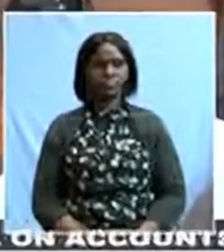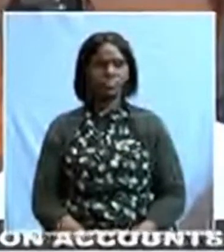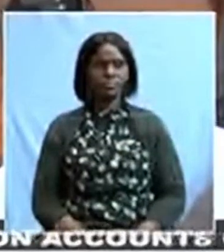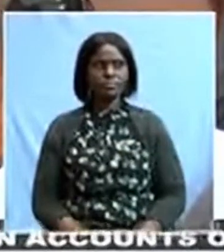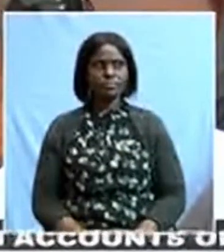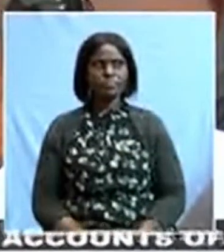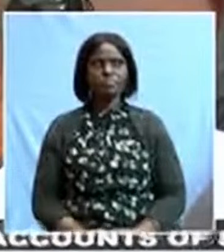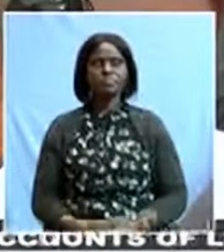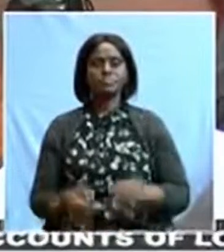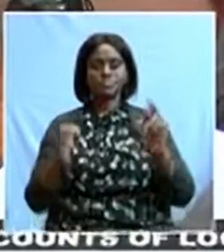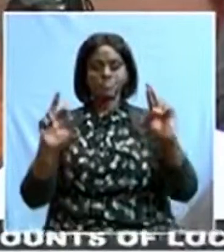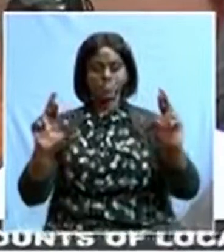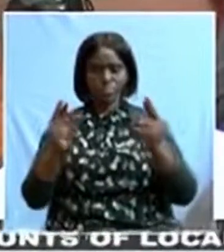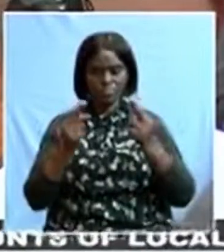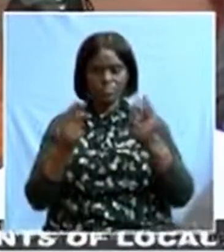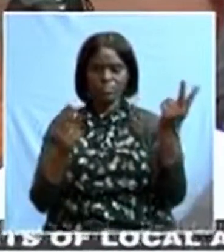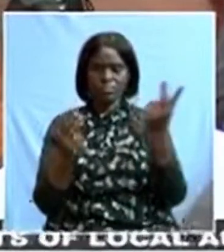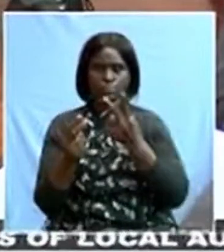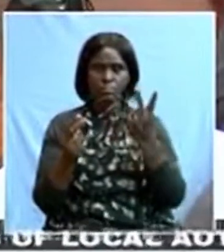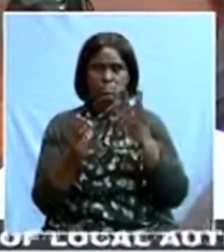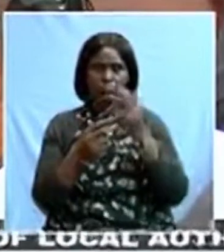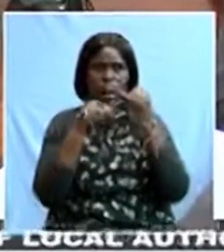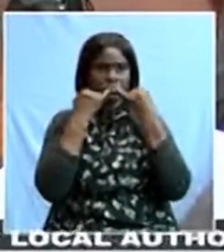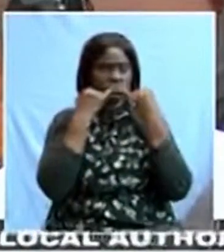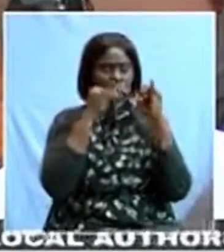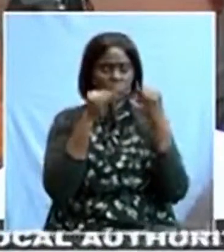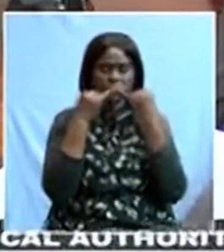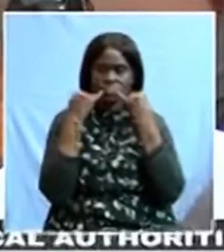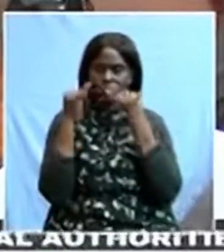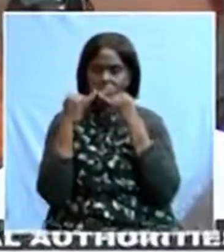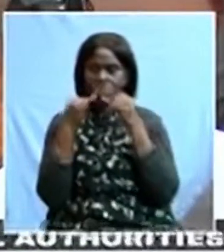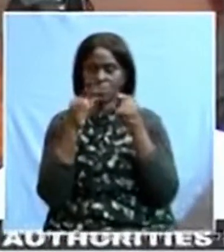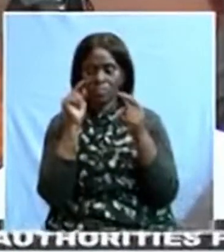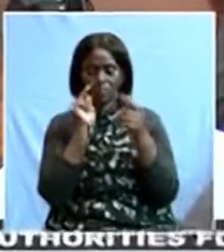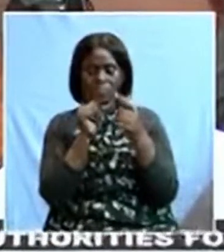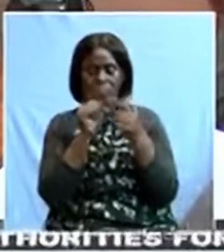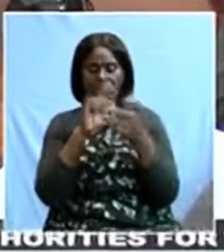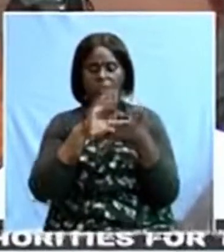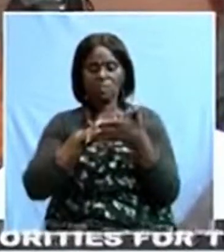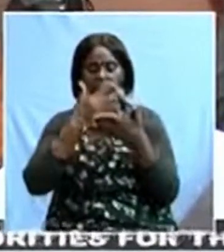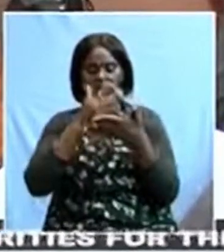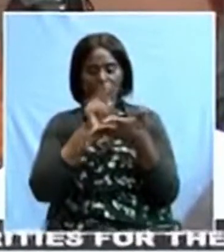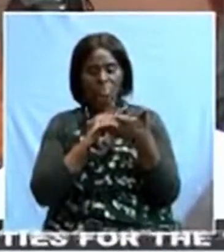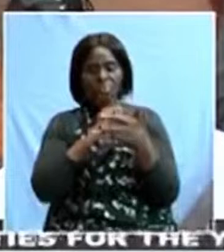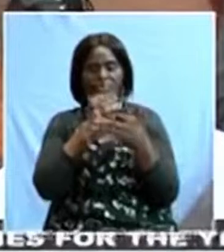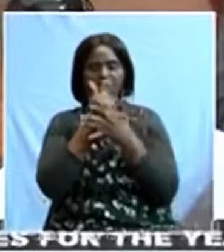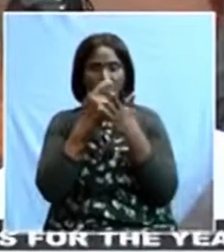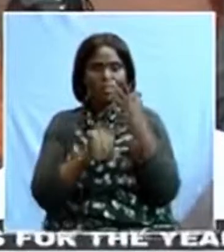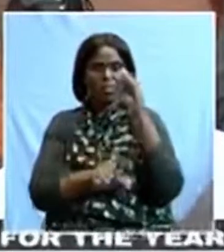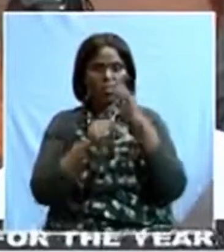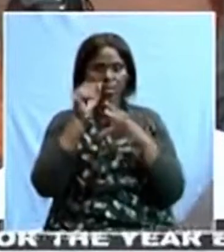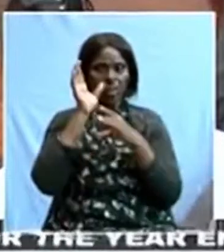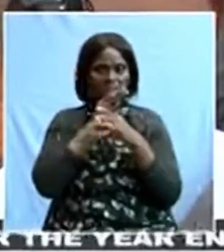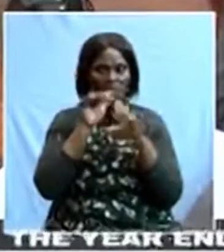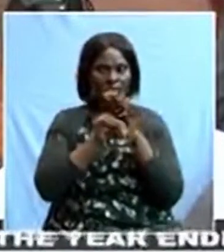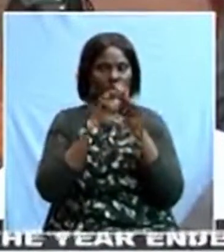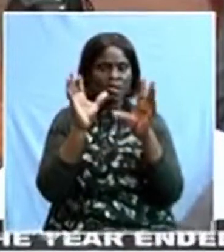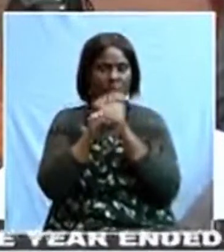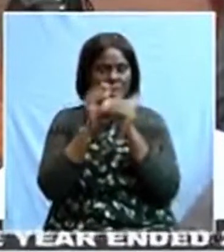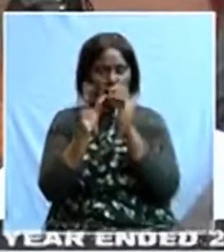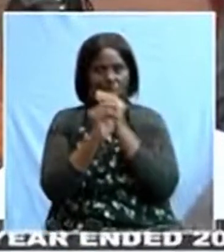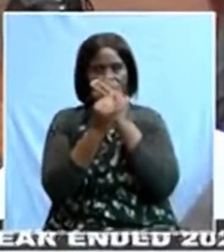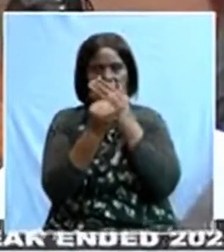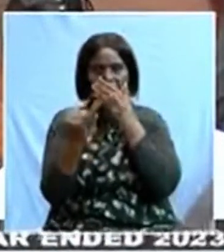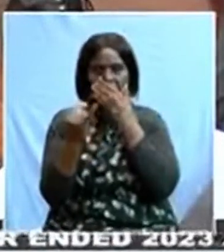in reconciling the 2 pieces of information, on the laptops, these were found to be missing